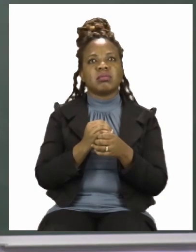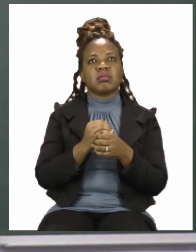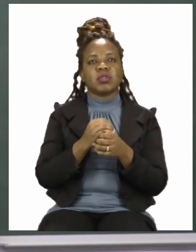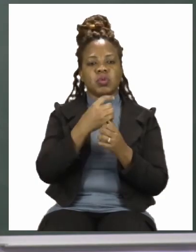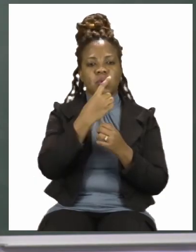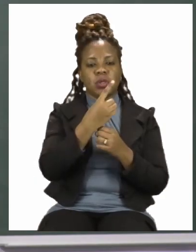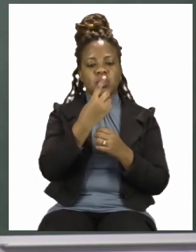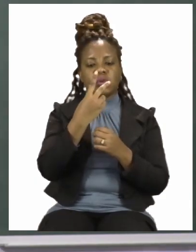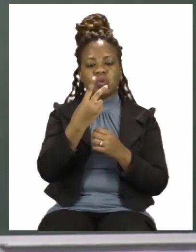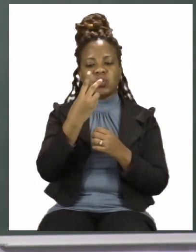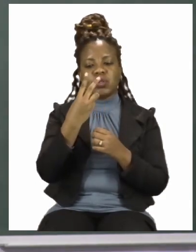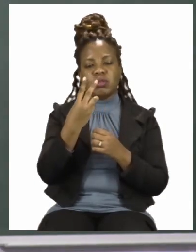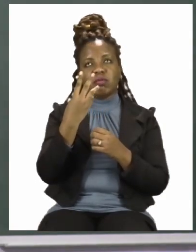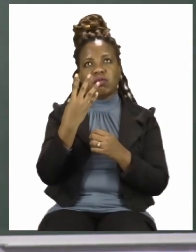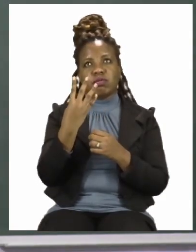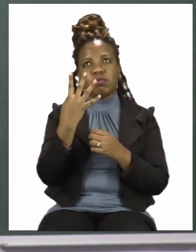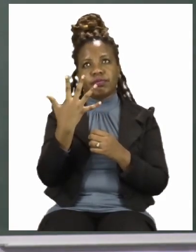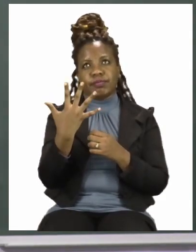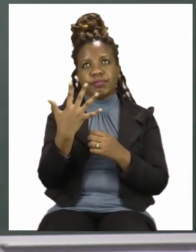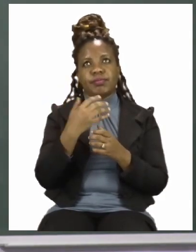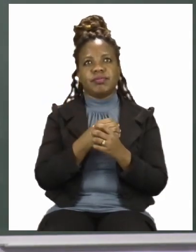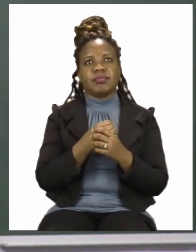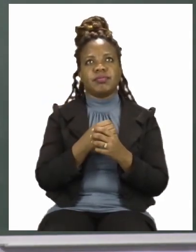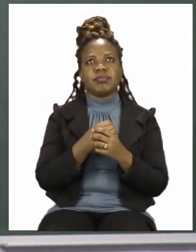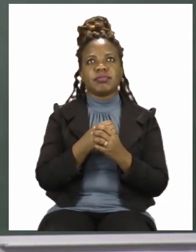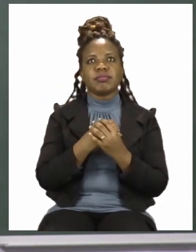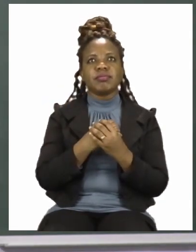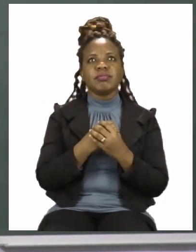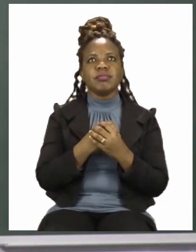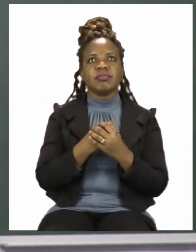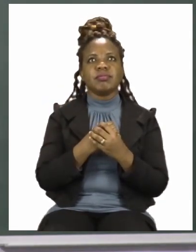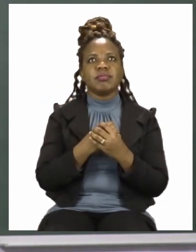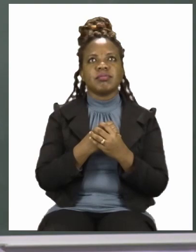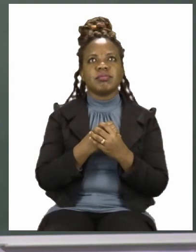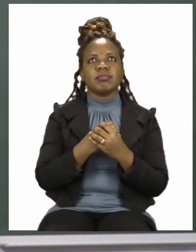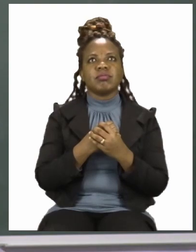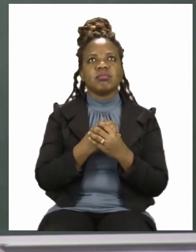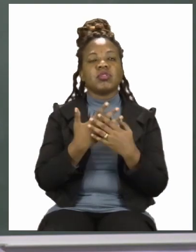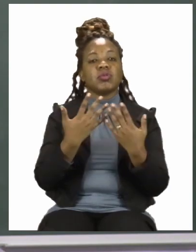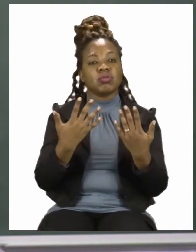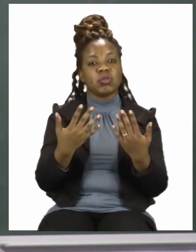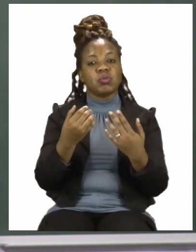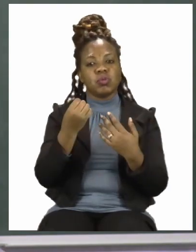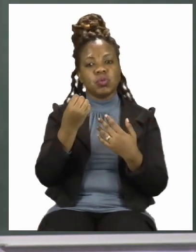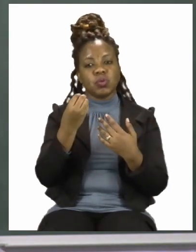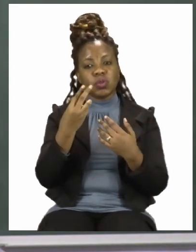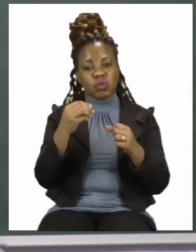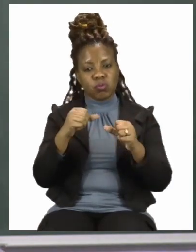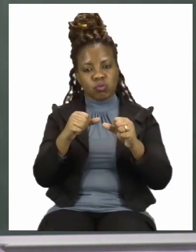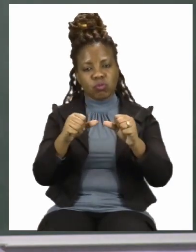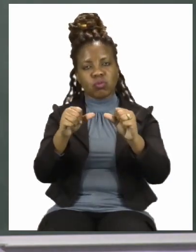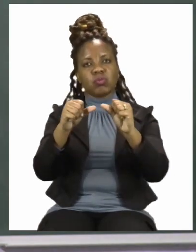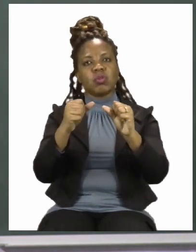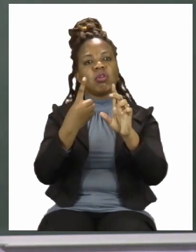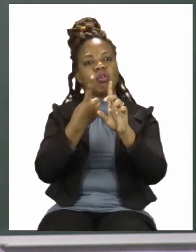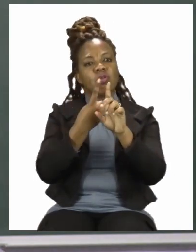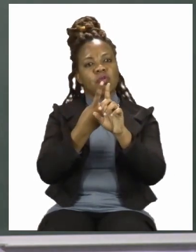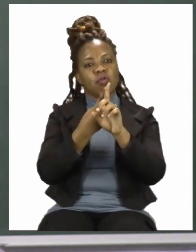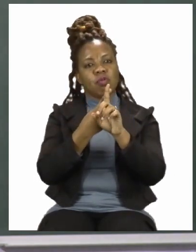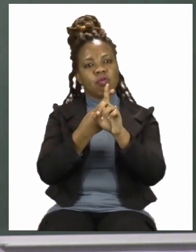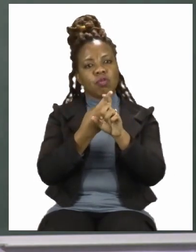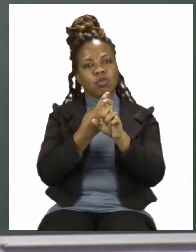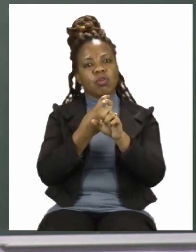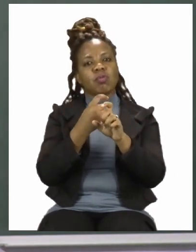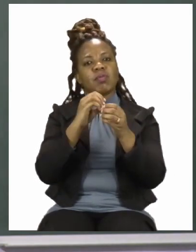5. Now I have 5 counters, so we're going to count on from our number